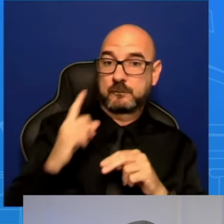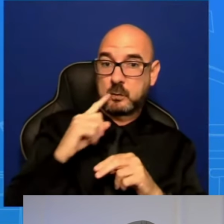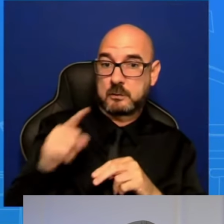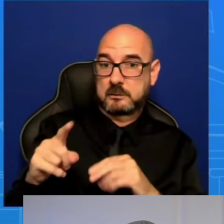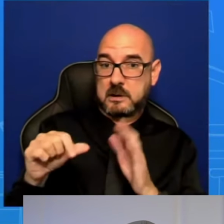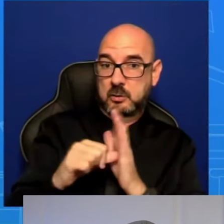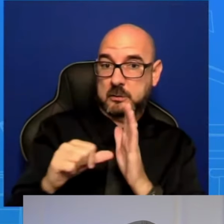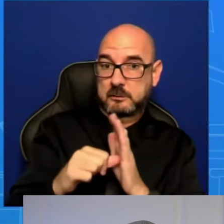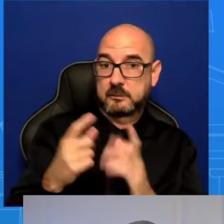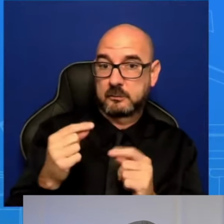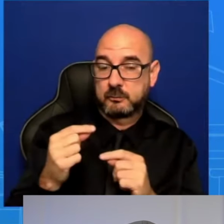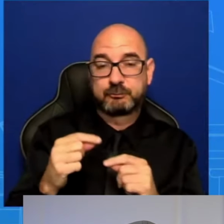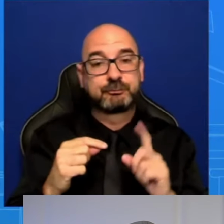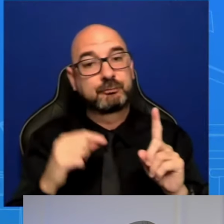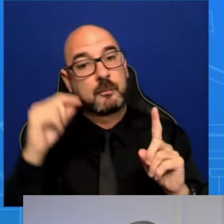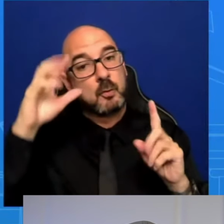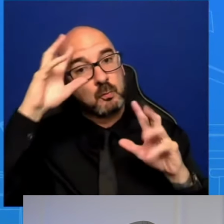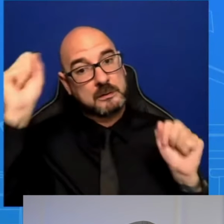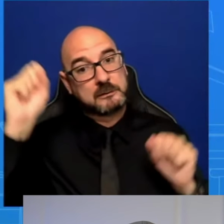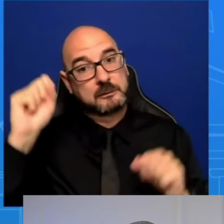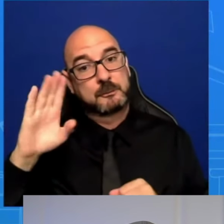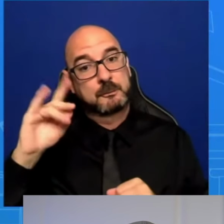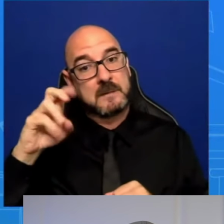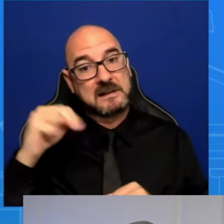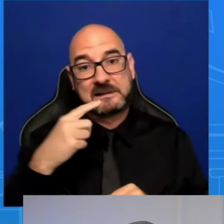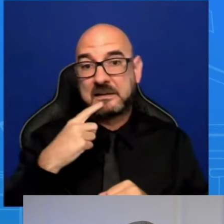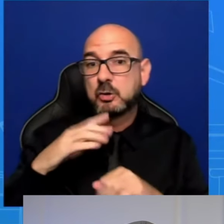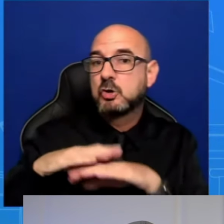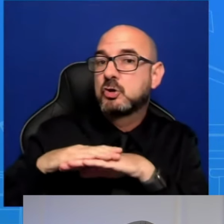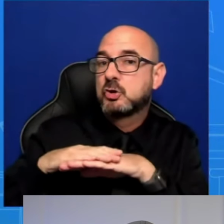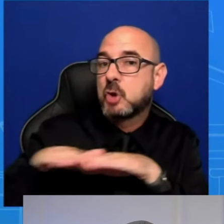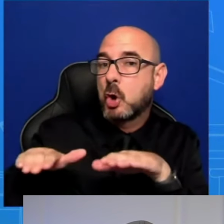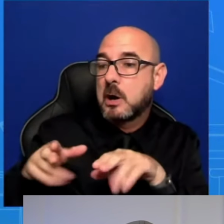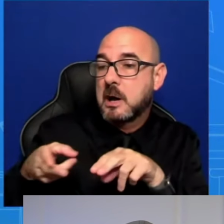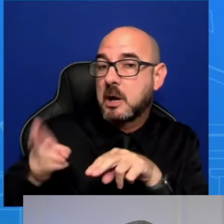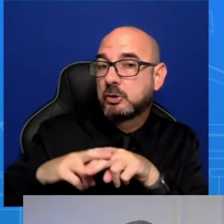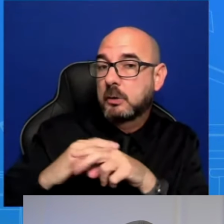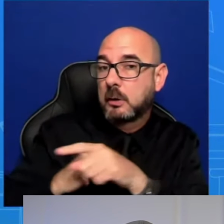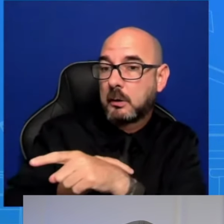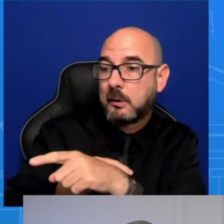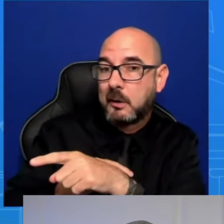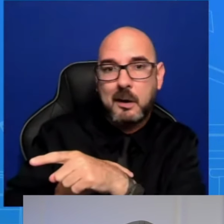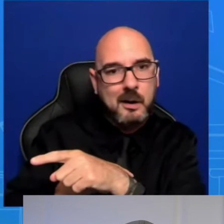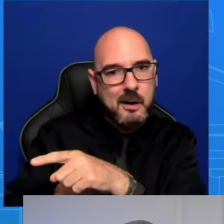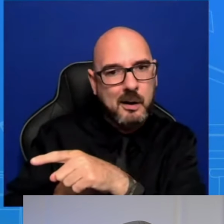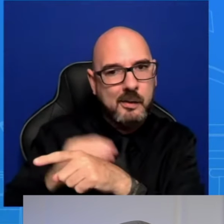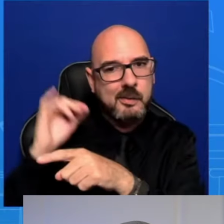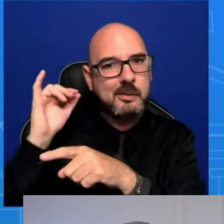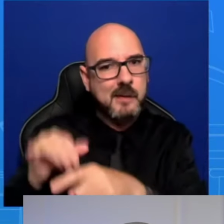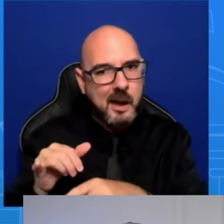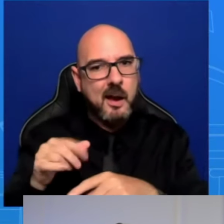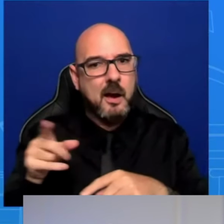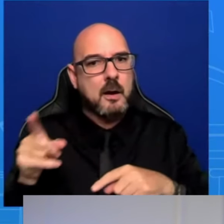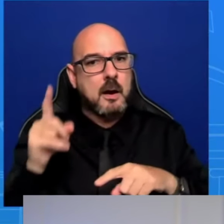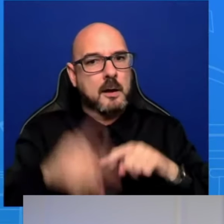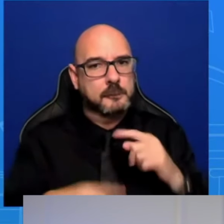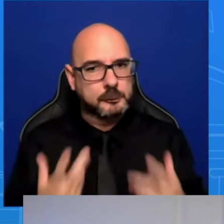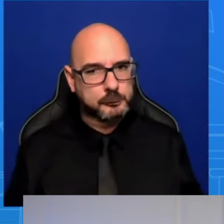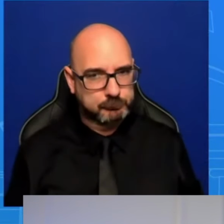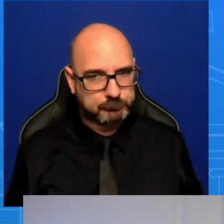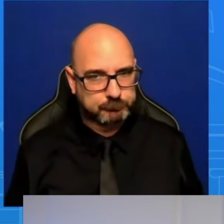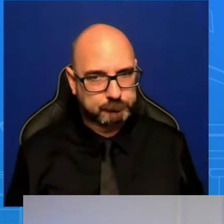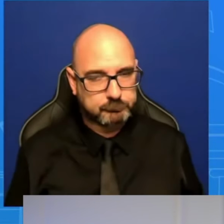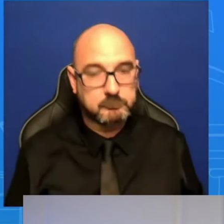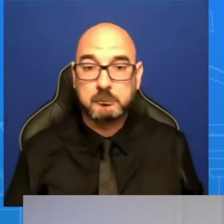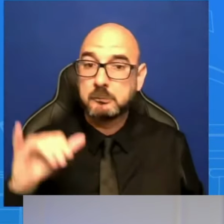going to act to make sure that you can't. And they didn't. Yes, they fired an unprecedented amount of munitions. But how much